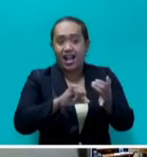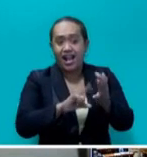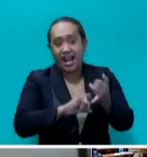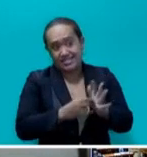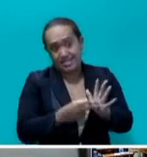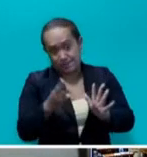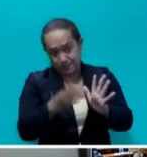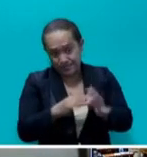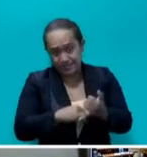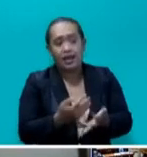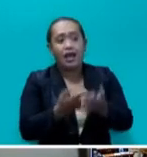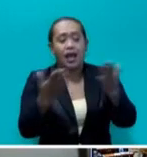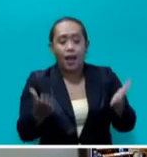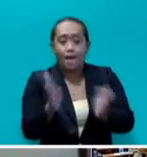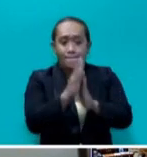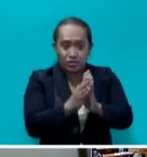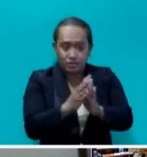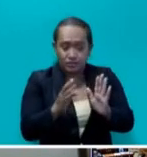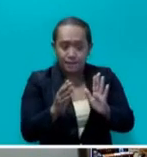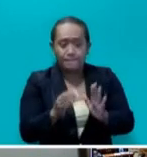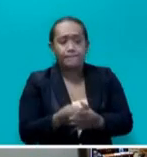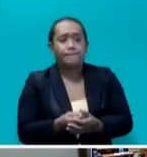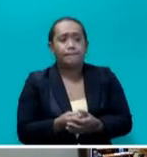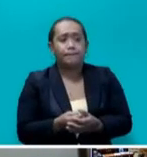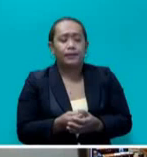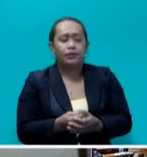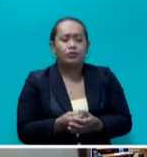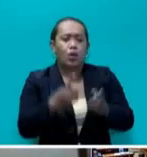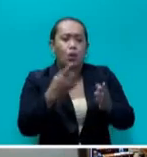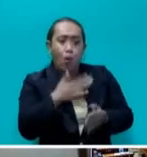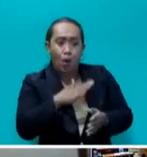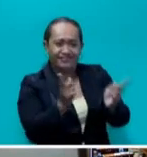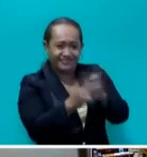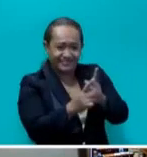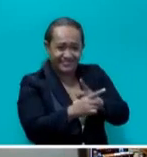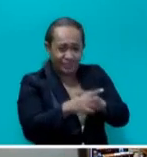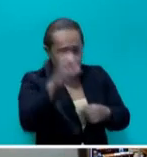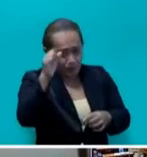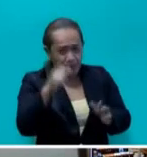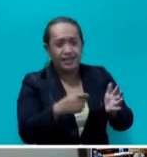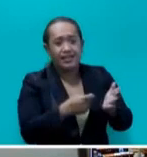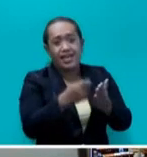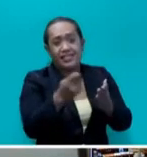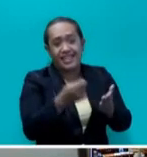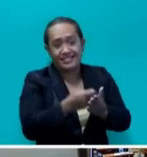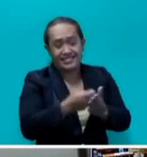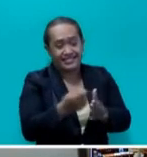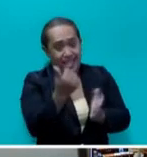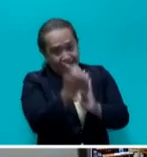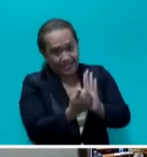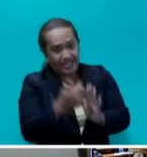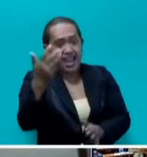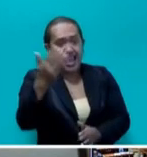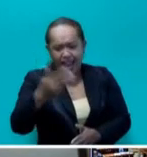The Customs Tariff Budget Amendment Bill 2021, Mr. Speaker, sir, seeks to amend the Customs Tariff Act 1986 to address the following policy